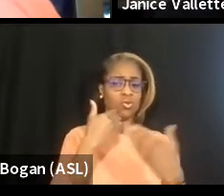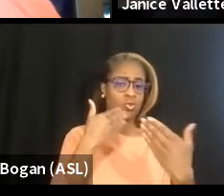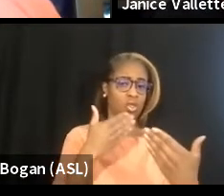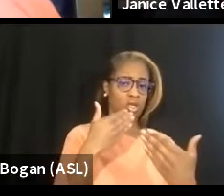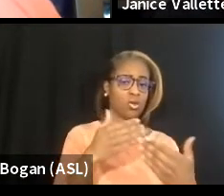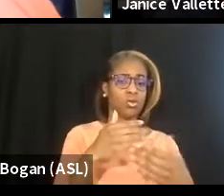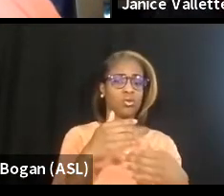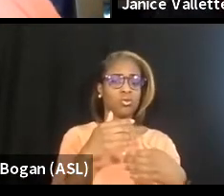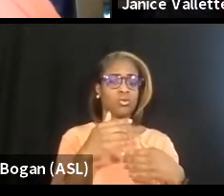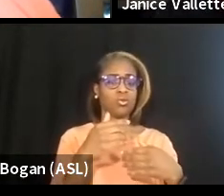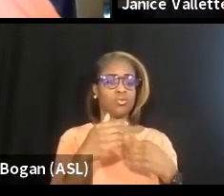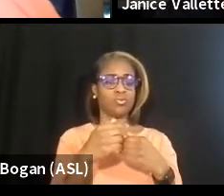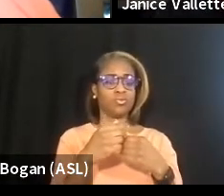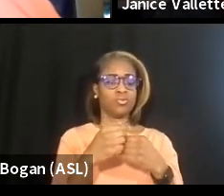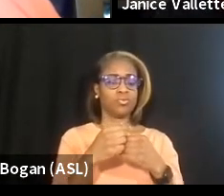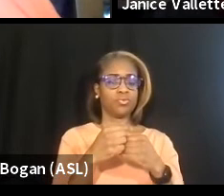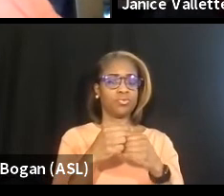in.